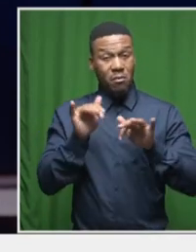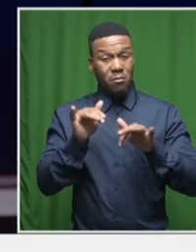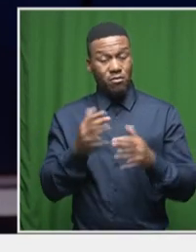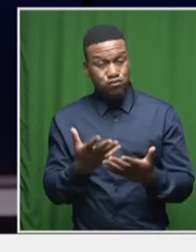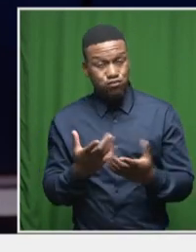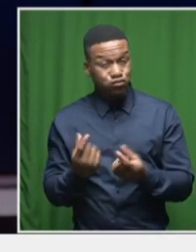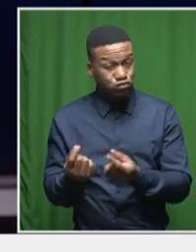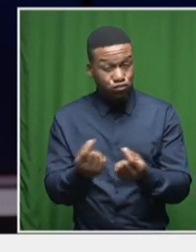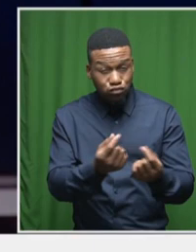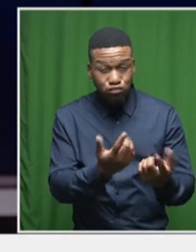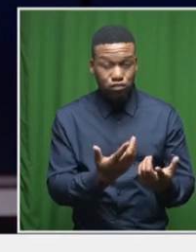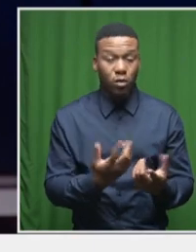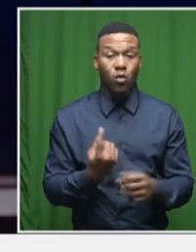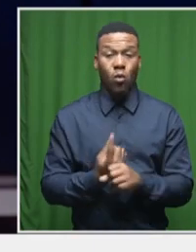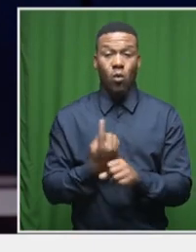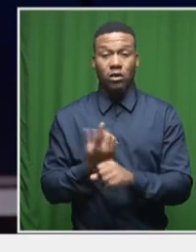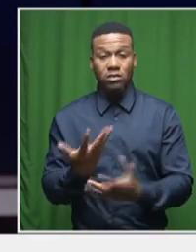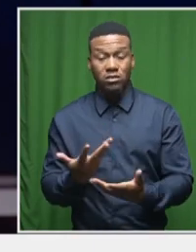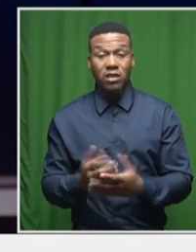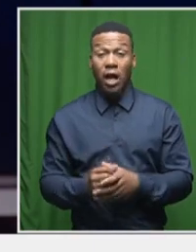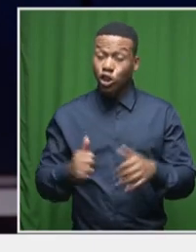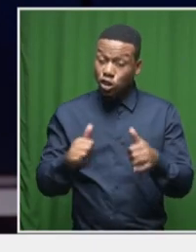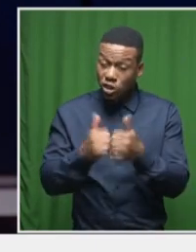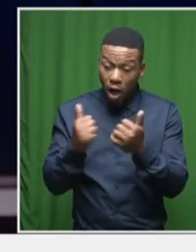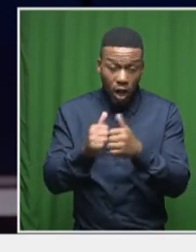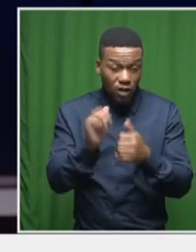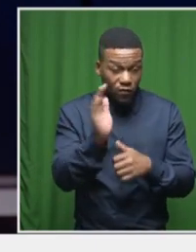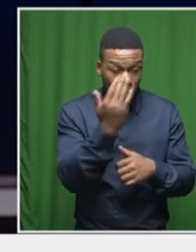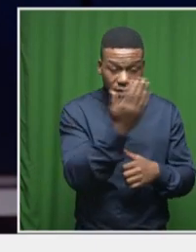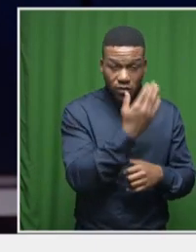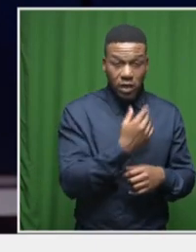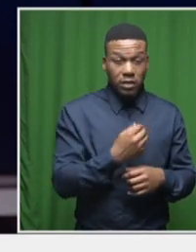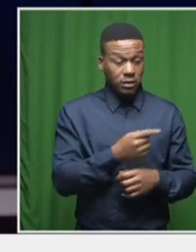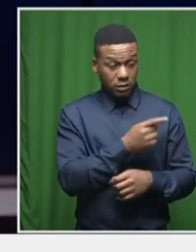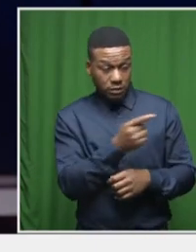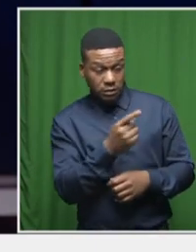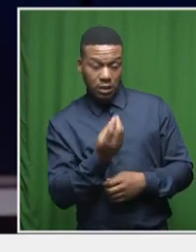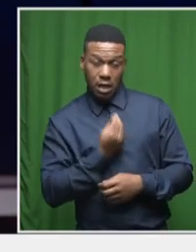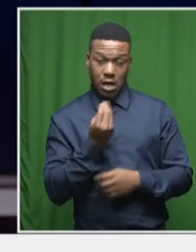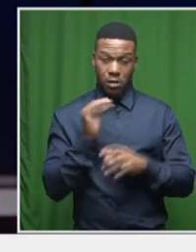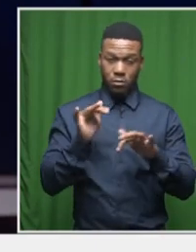just being a young person and trying to make it. All right. And